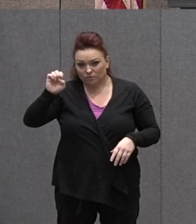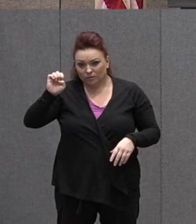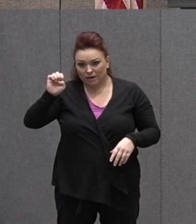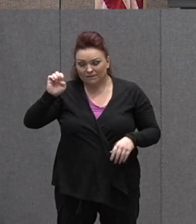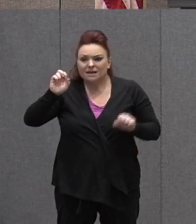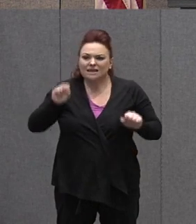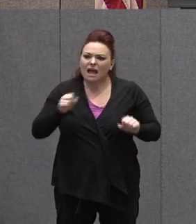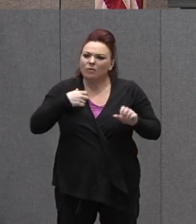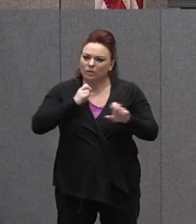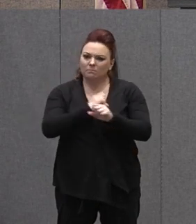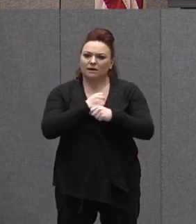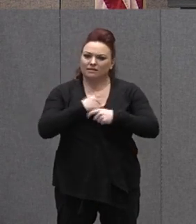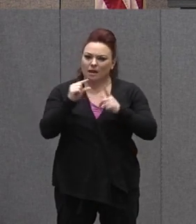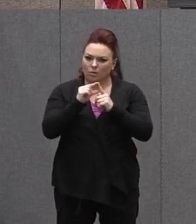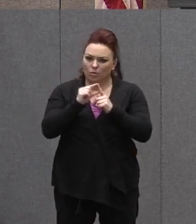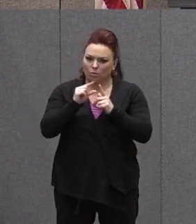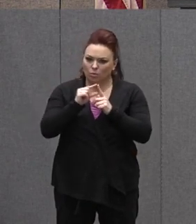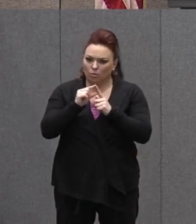these letters.